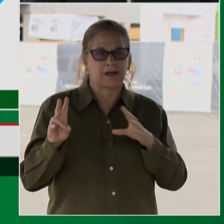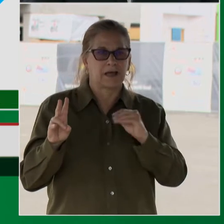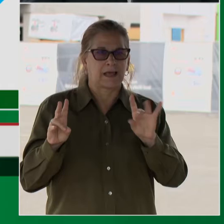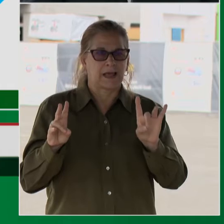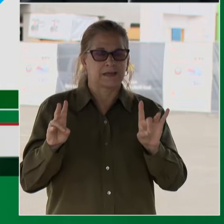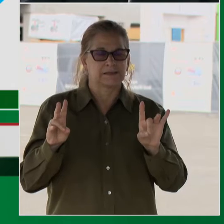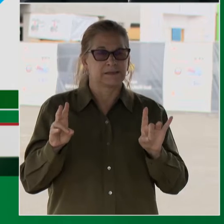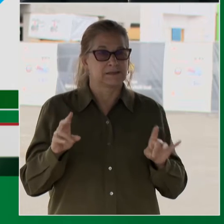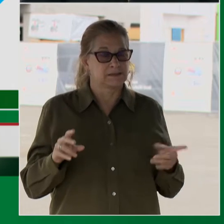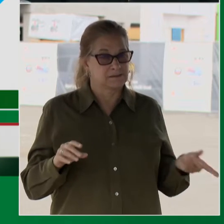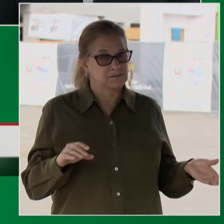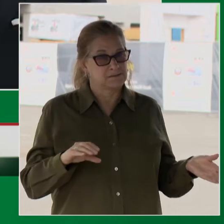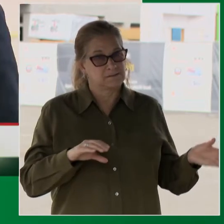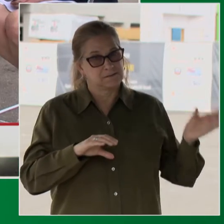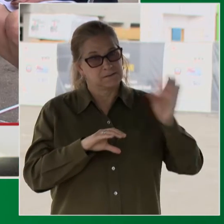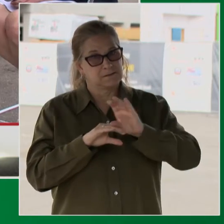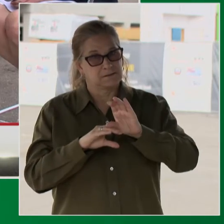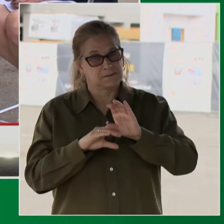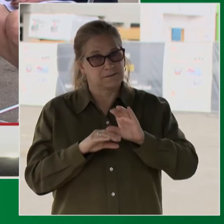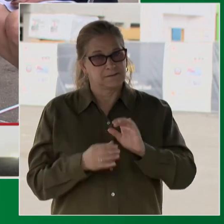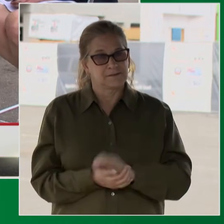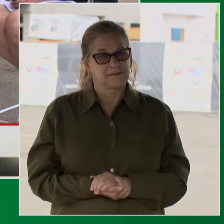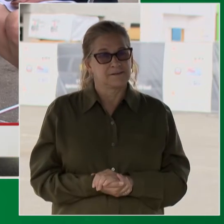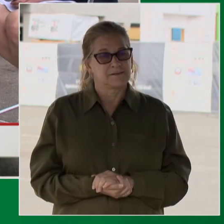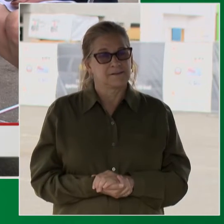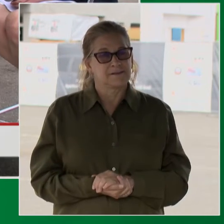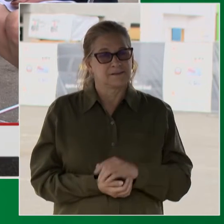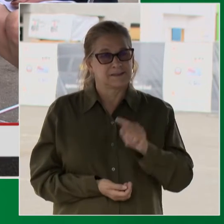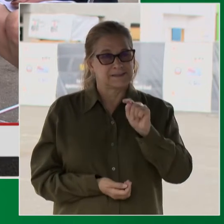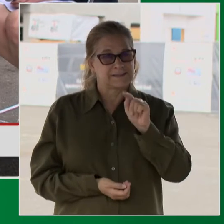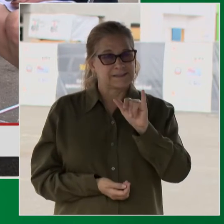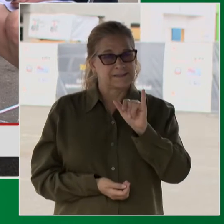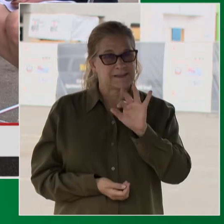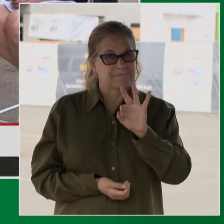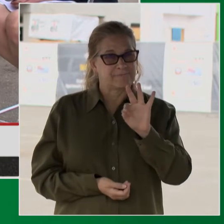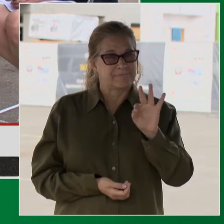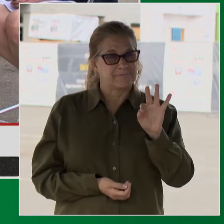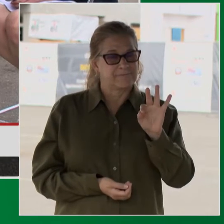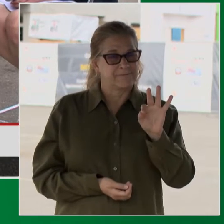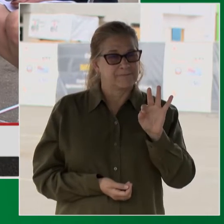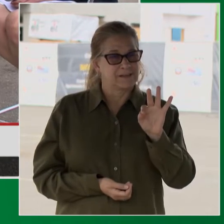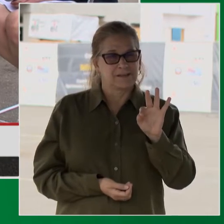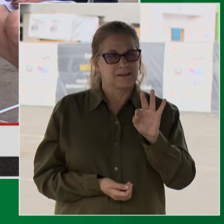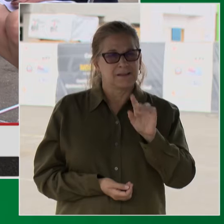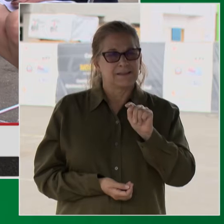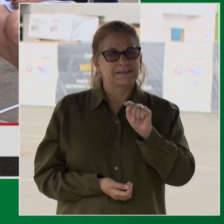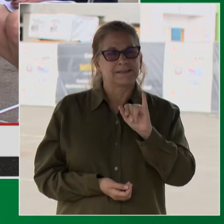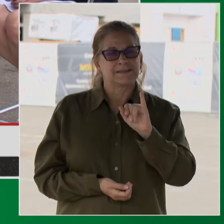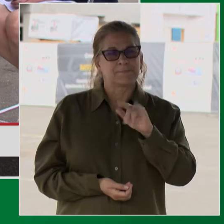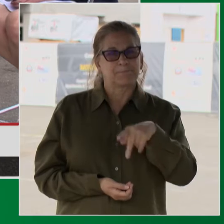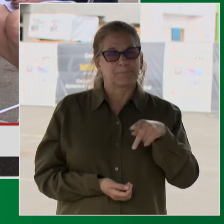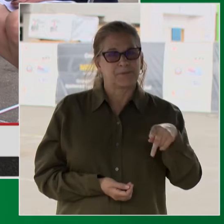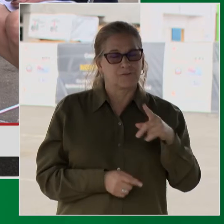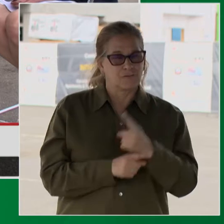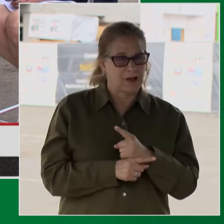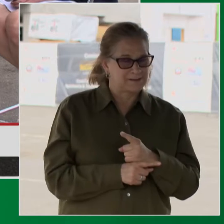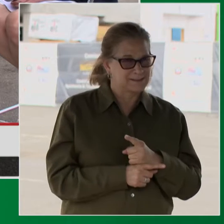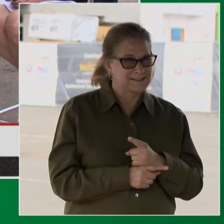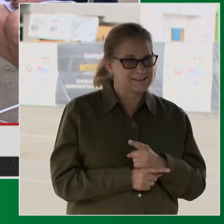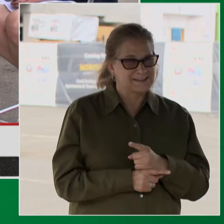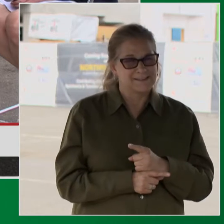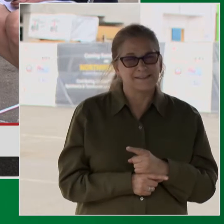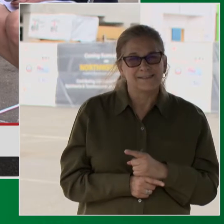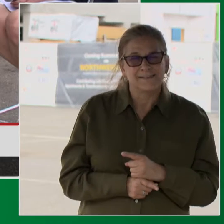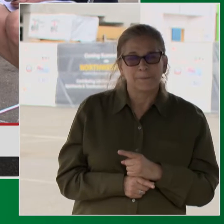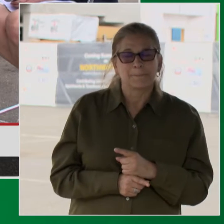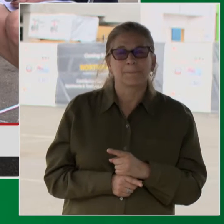commitment to a TIF. And for folks who don't know, a TIF, want to walk us through that and what that means to the intersection of Minnesota